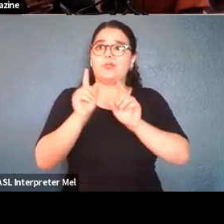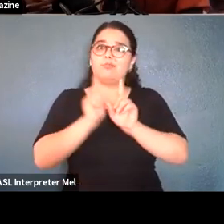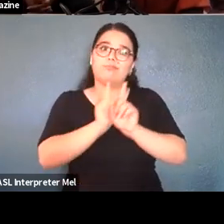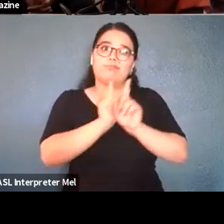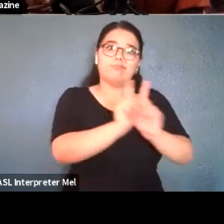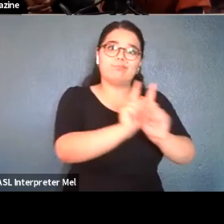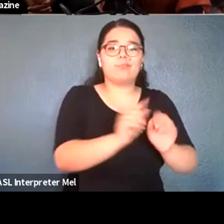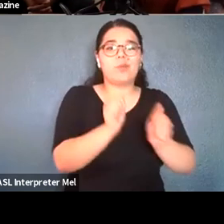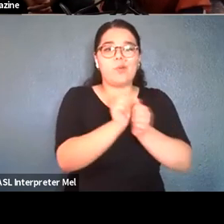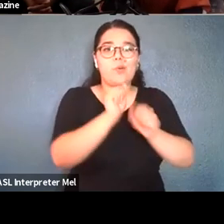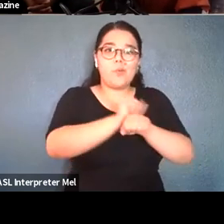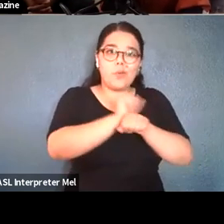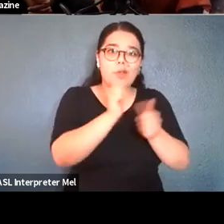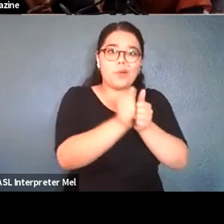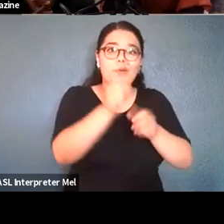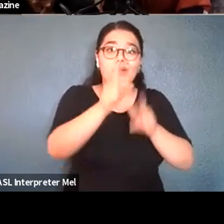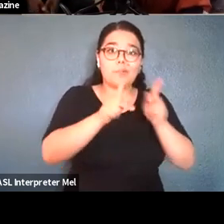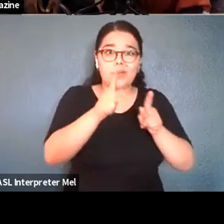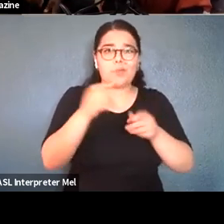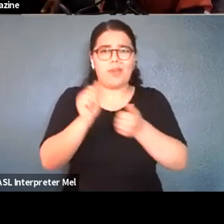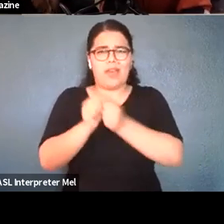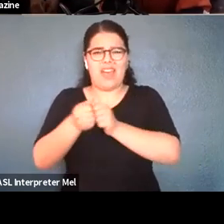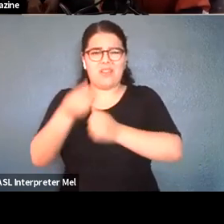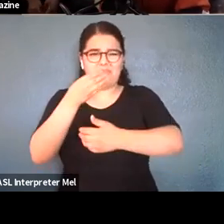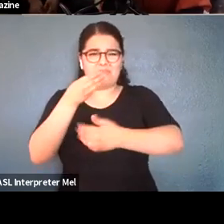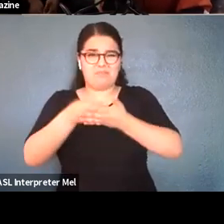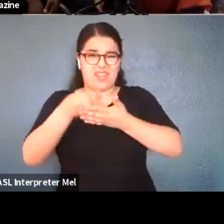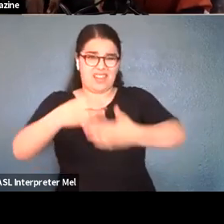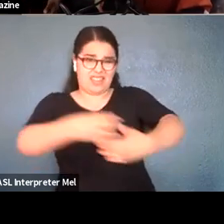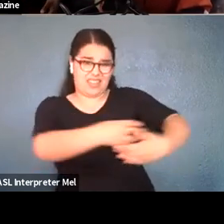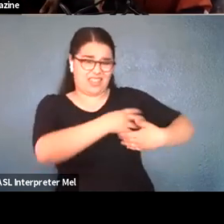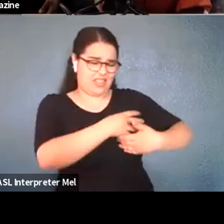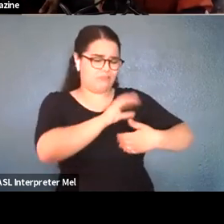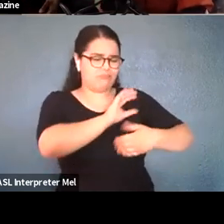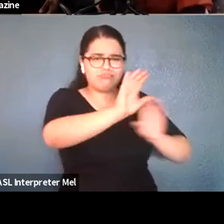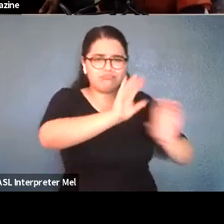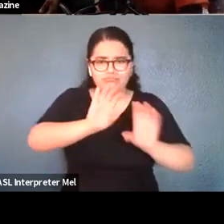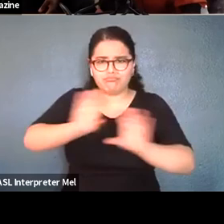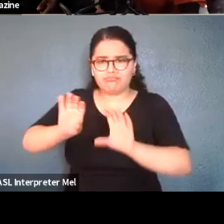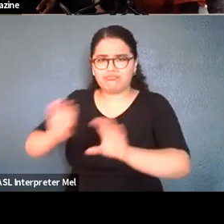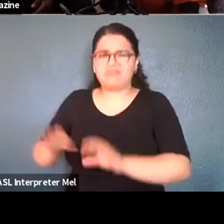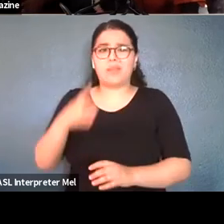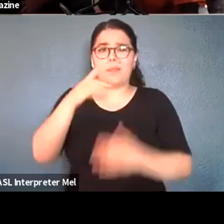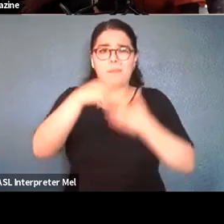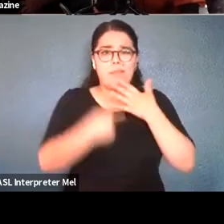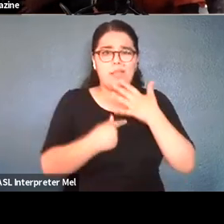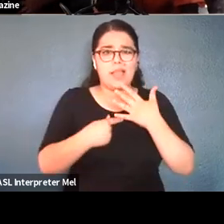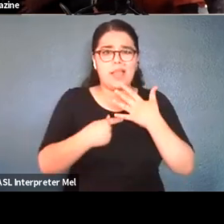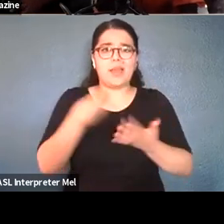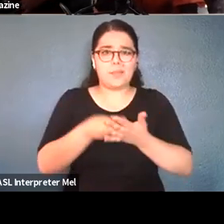redistribute blood-stained dollars into what I call love-stained dollars. There's two tracks to